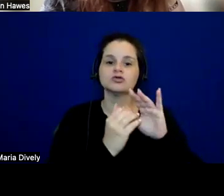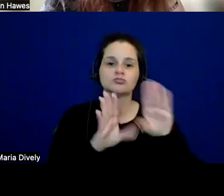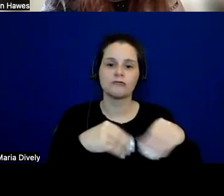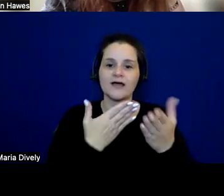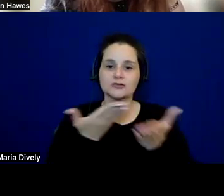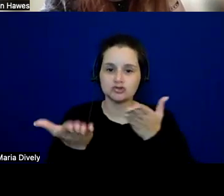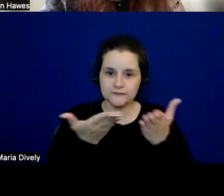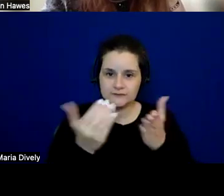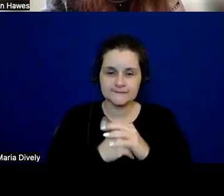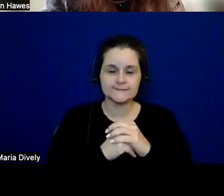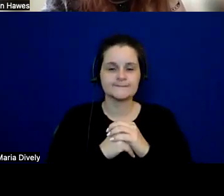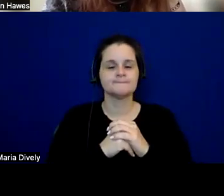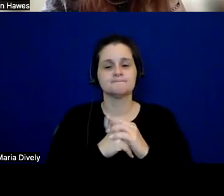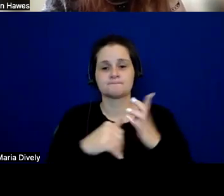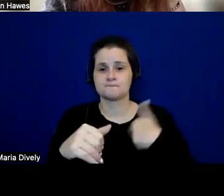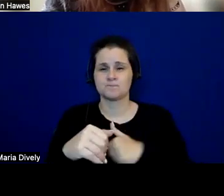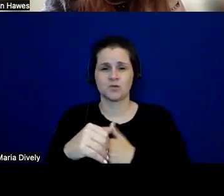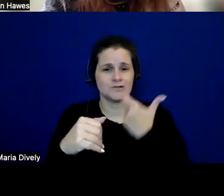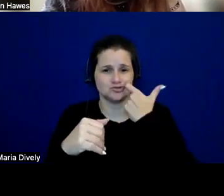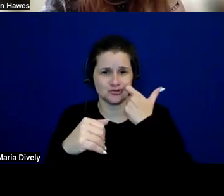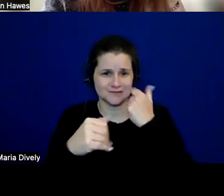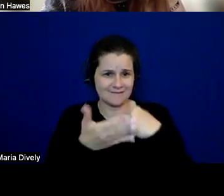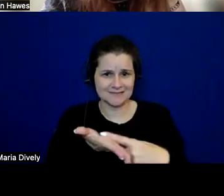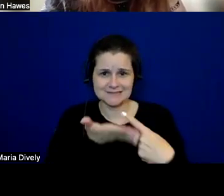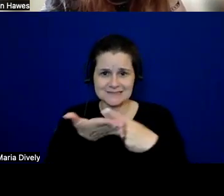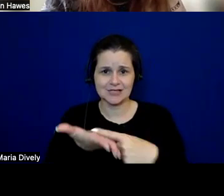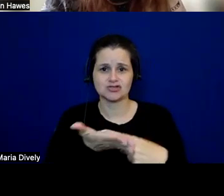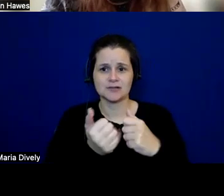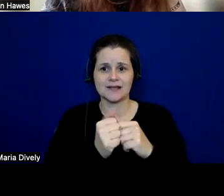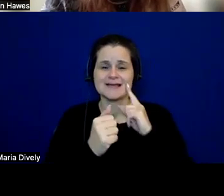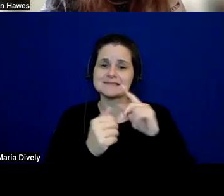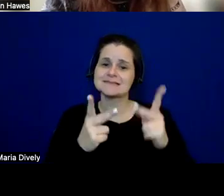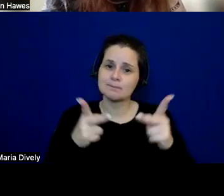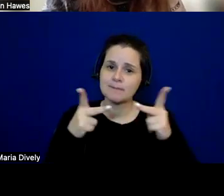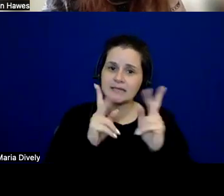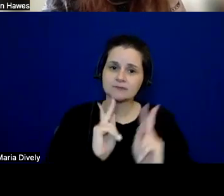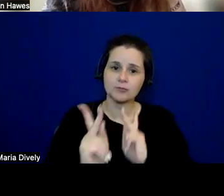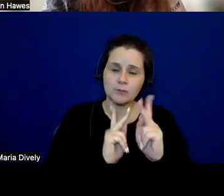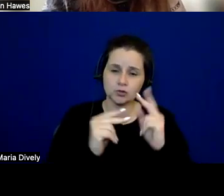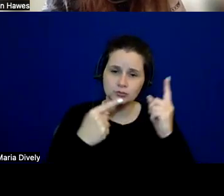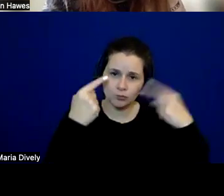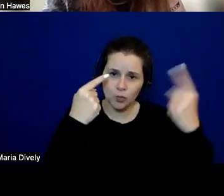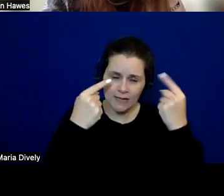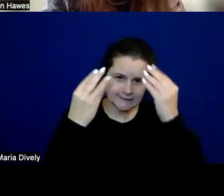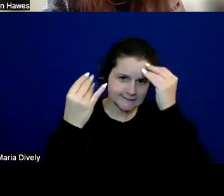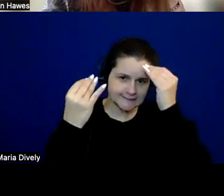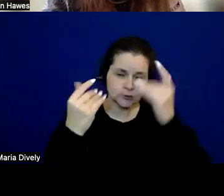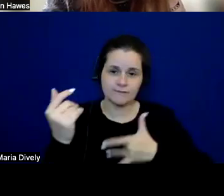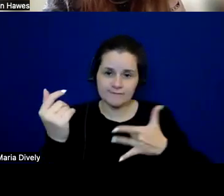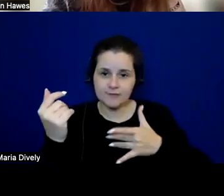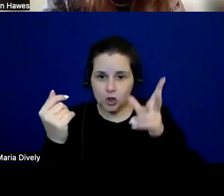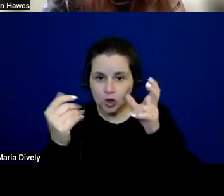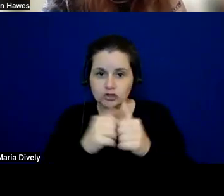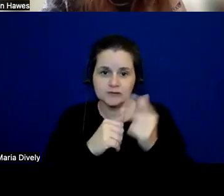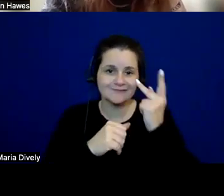services, and even, as we've all just like had this conversation, a space for folks to process or to feel heard or to feel